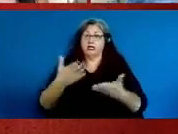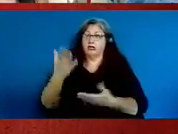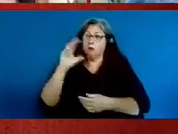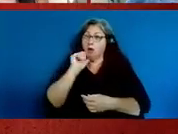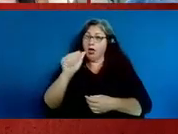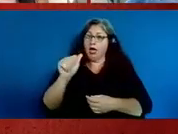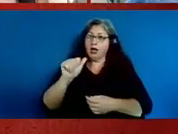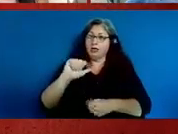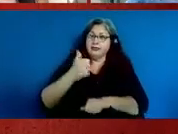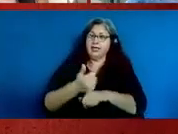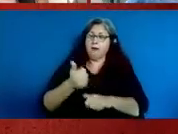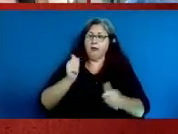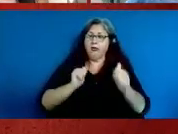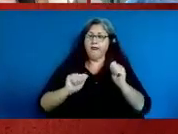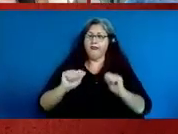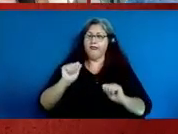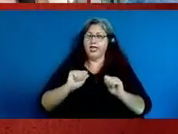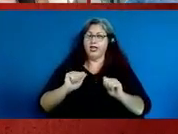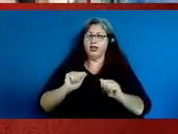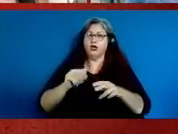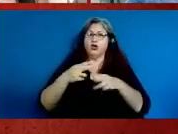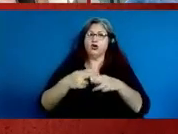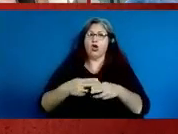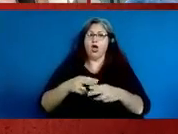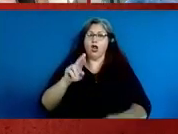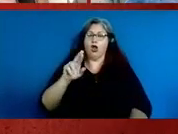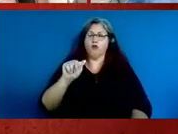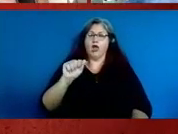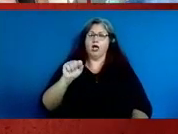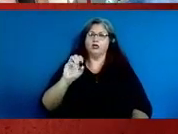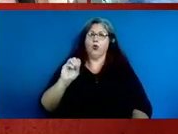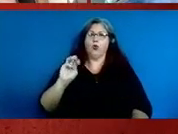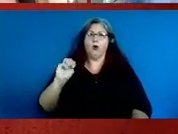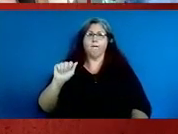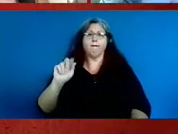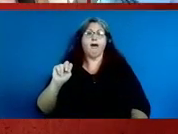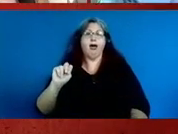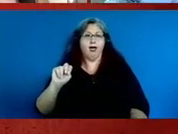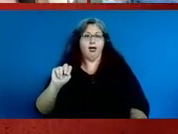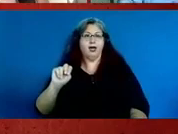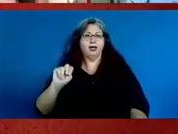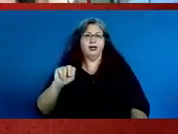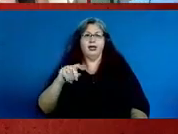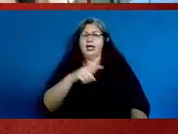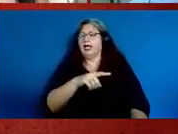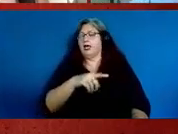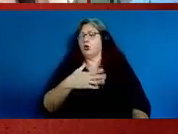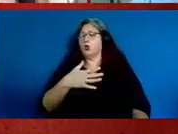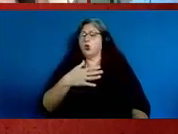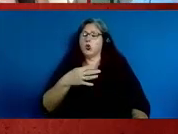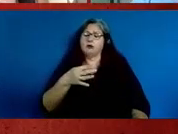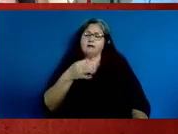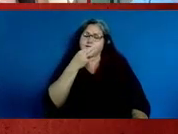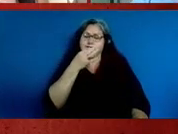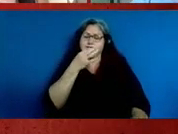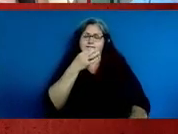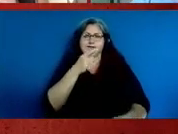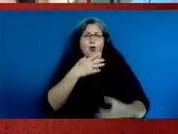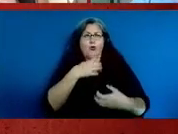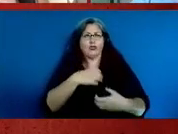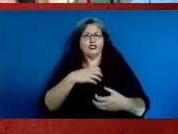a theater piece called Rashomon. Wow. And he's very good in that. I wish we taped